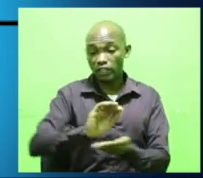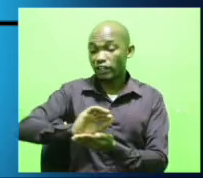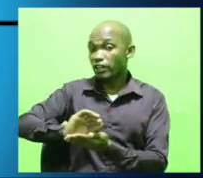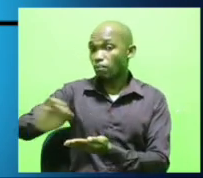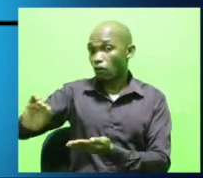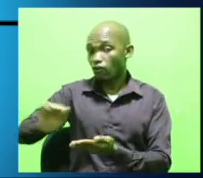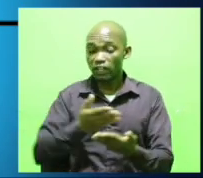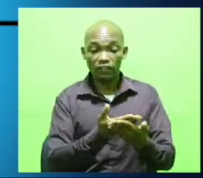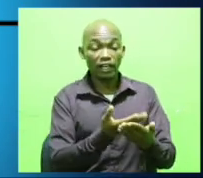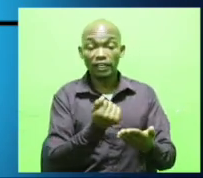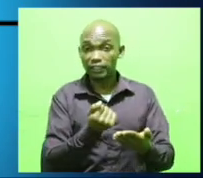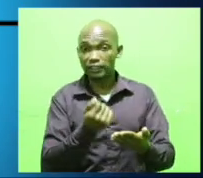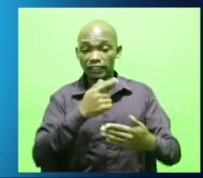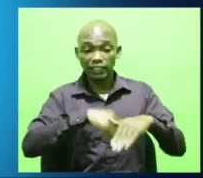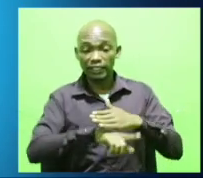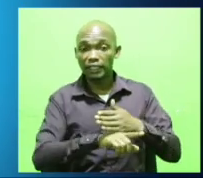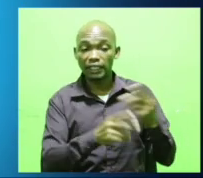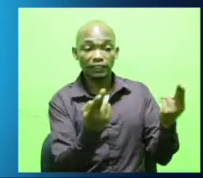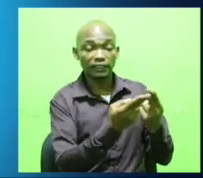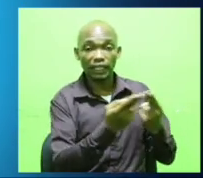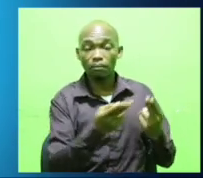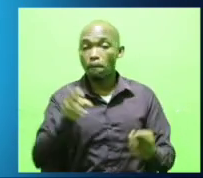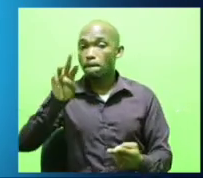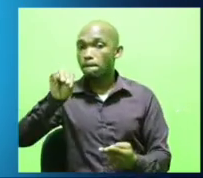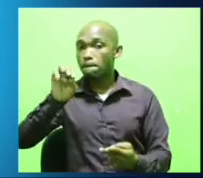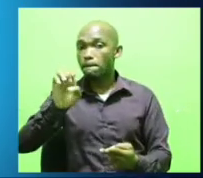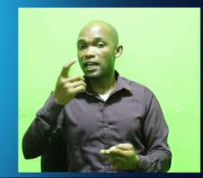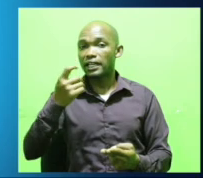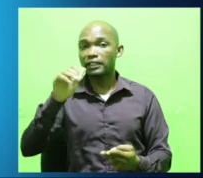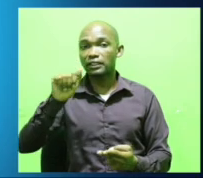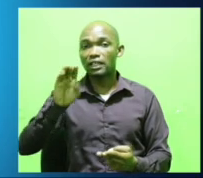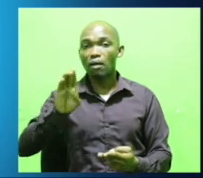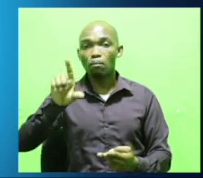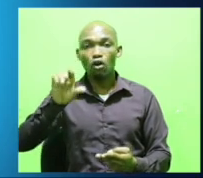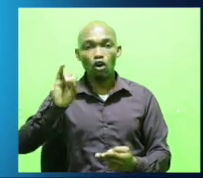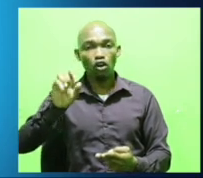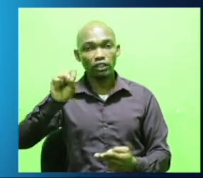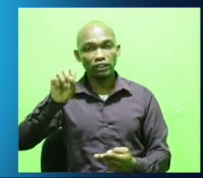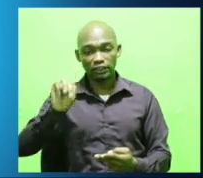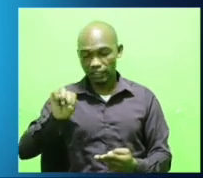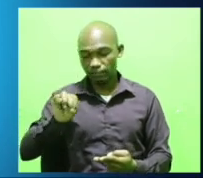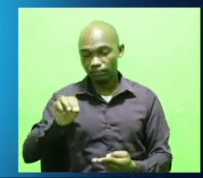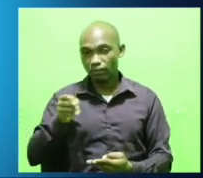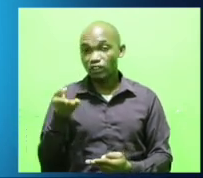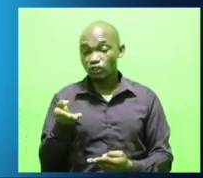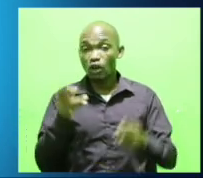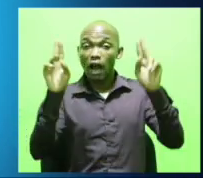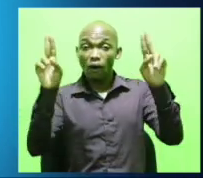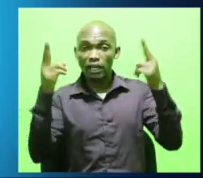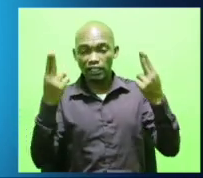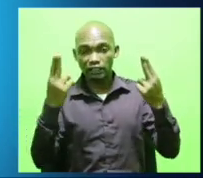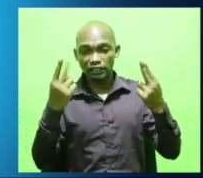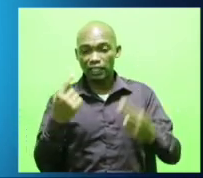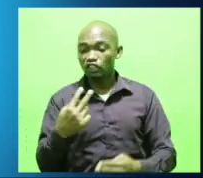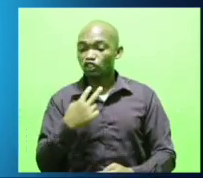cell metabolism. Our lesson stops here for today. I hope you have understood